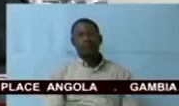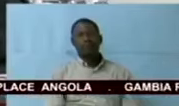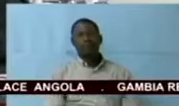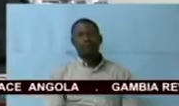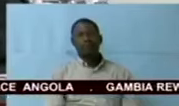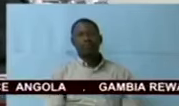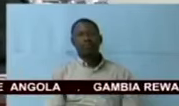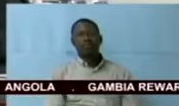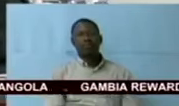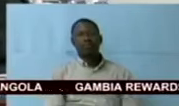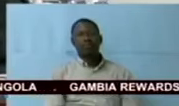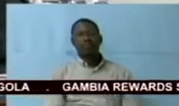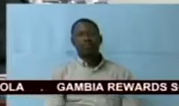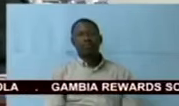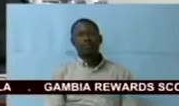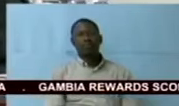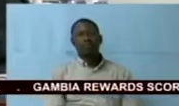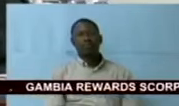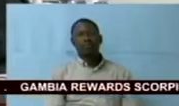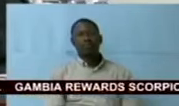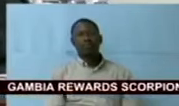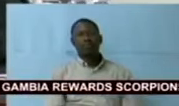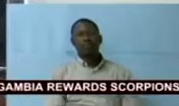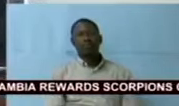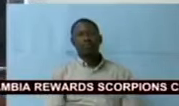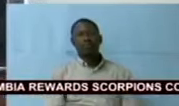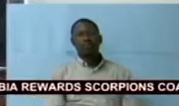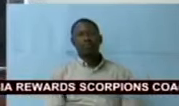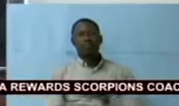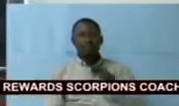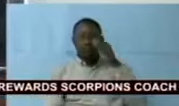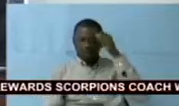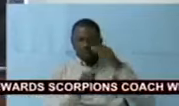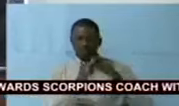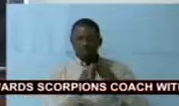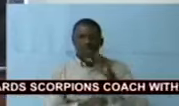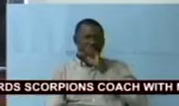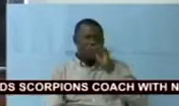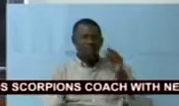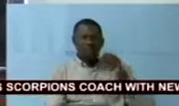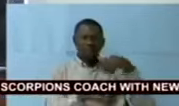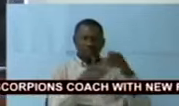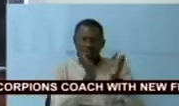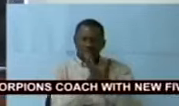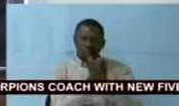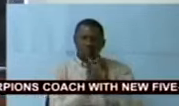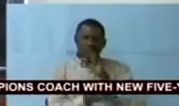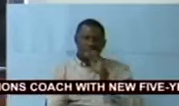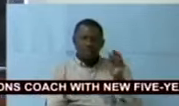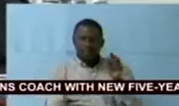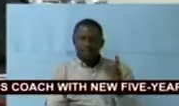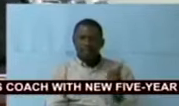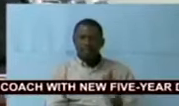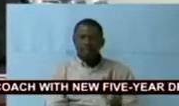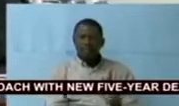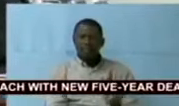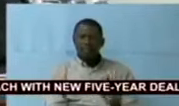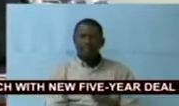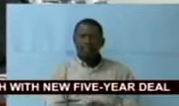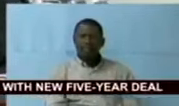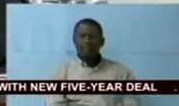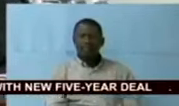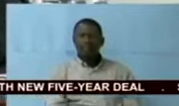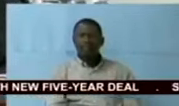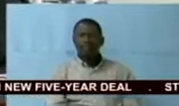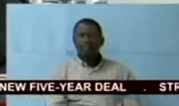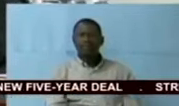fay toliye amunta tel ni wala kawli kata bara wala. Do you recall the name of the group? Kafo nyinga to ya hakilo ya mutalaba. I know